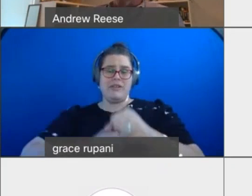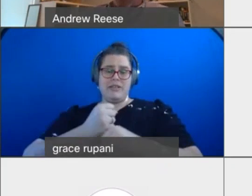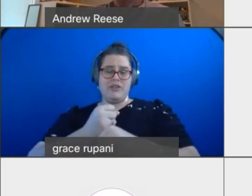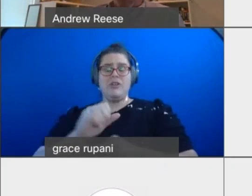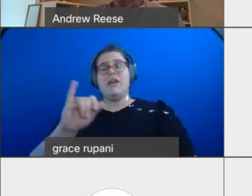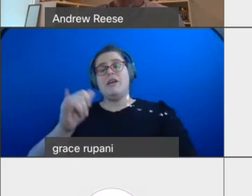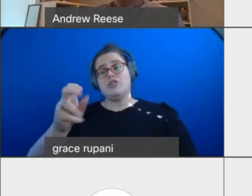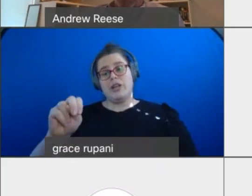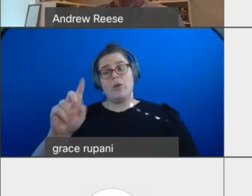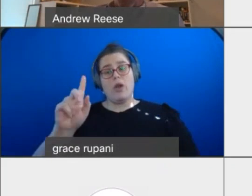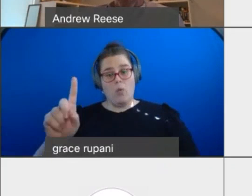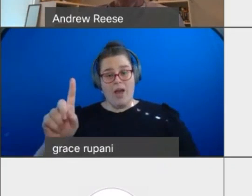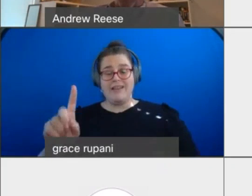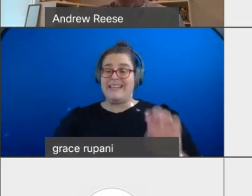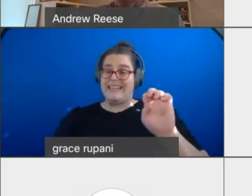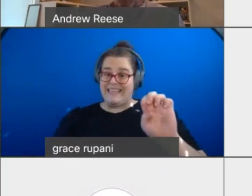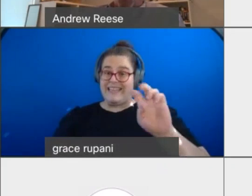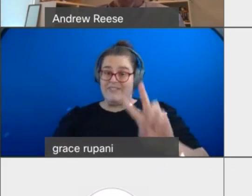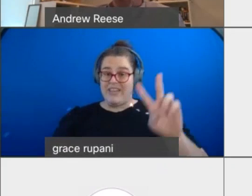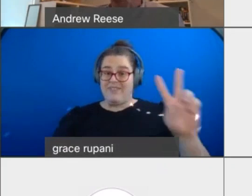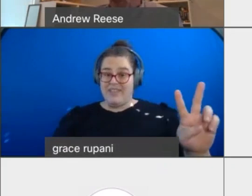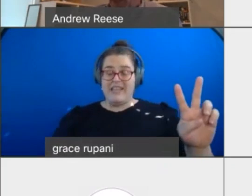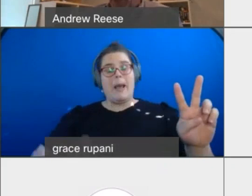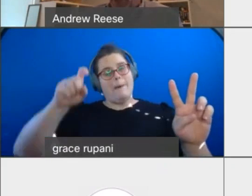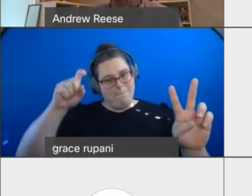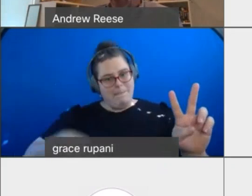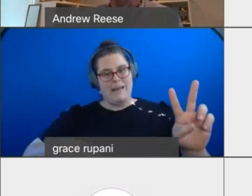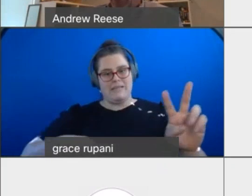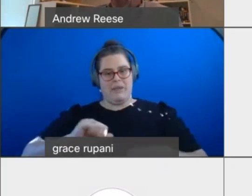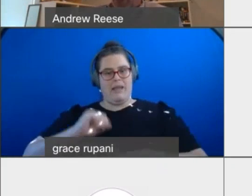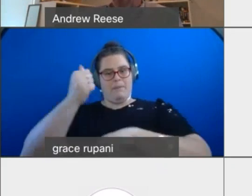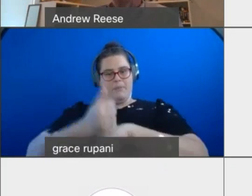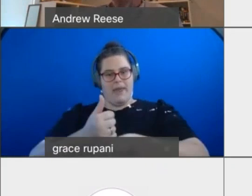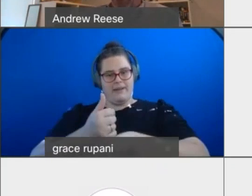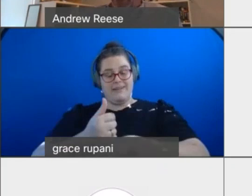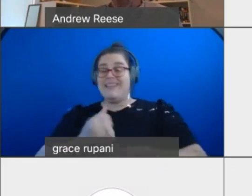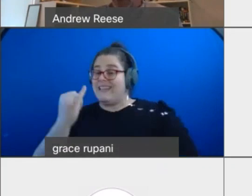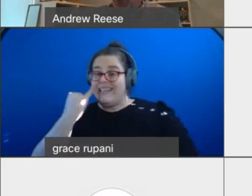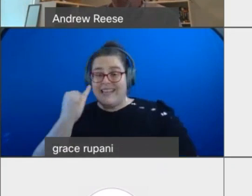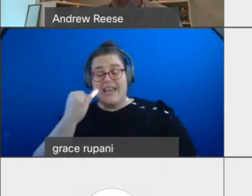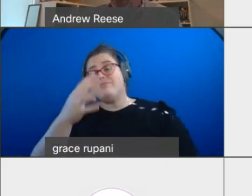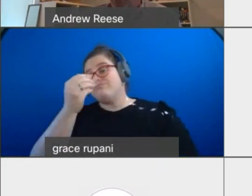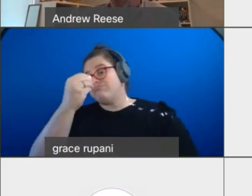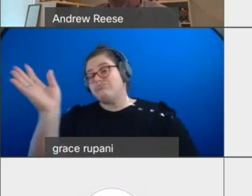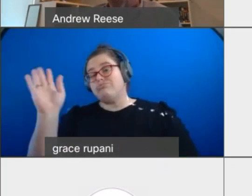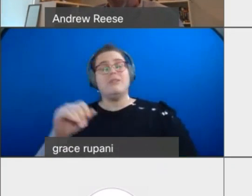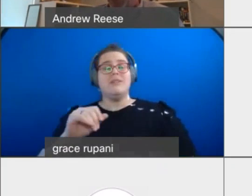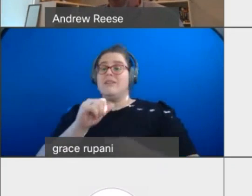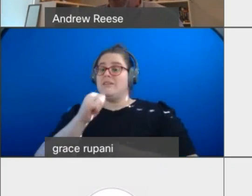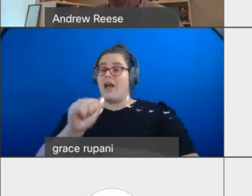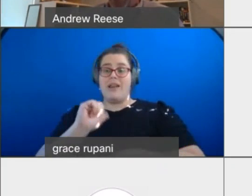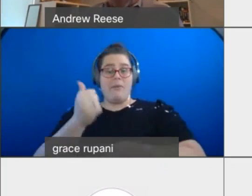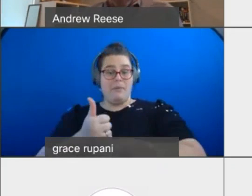EVV must be implemented, or else there is a cost in the Medicaid reimbursement rate for the